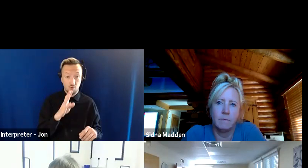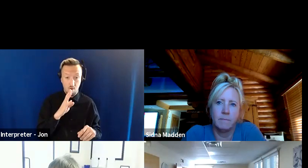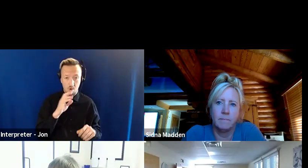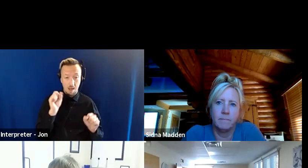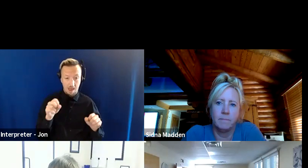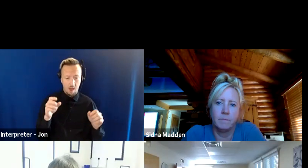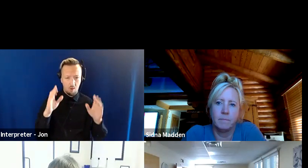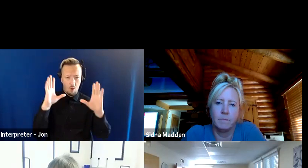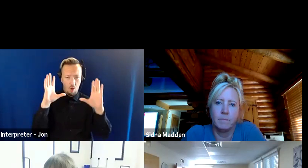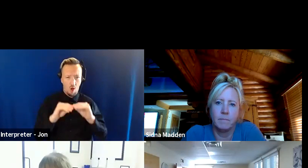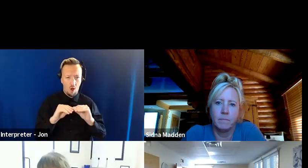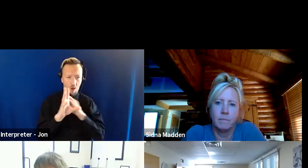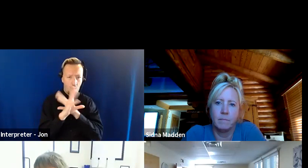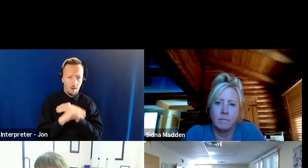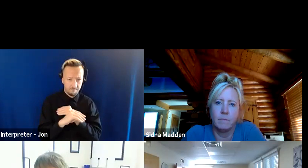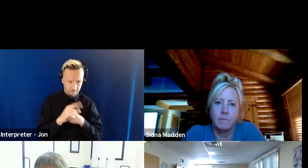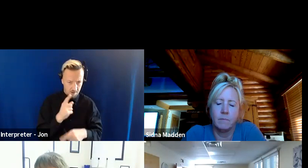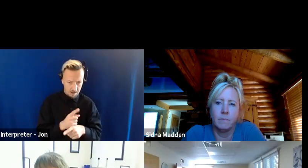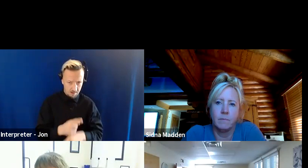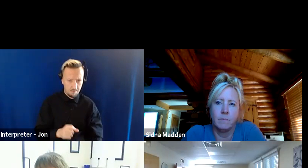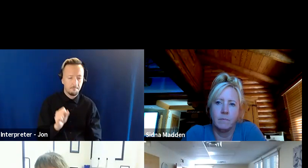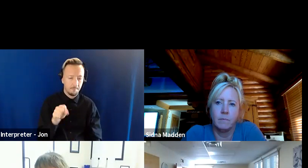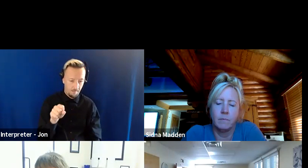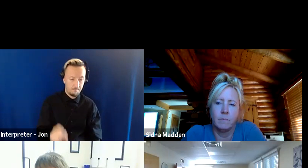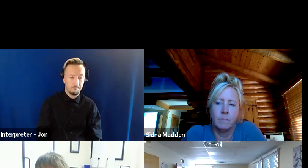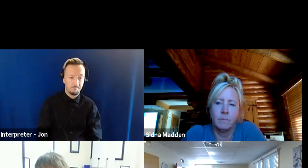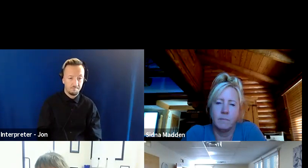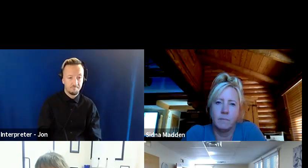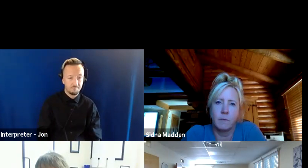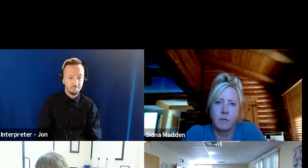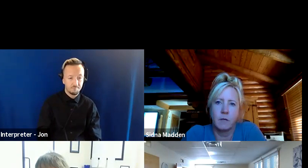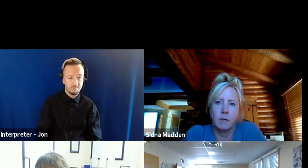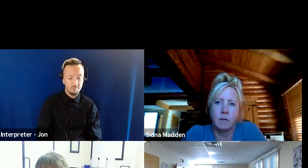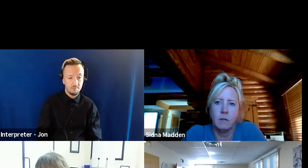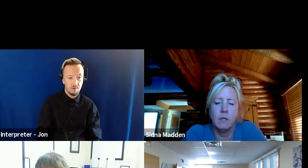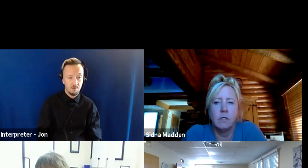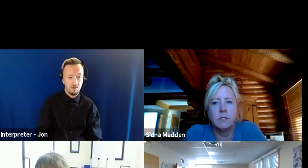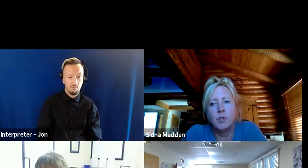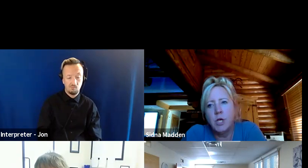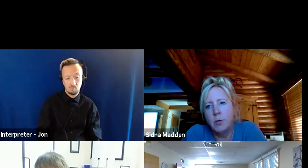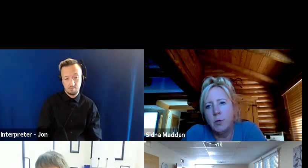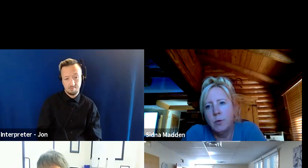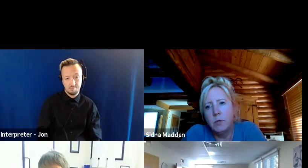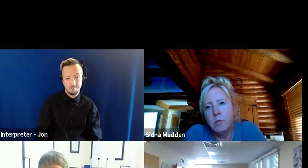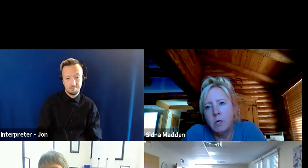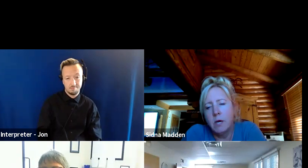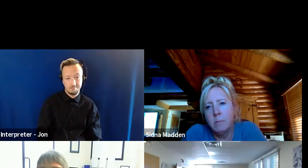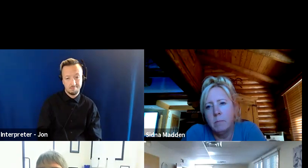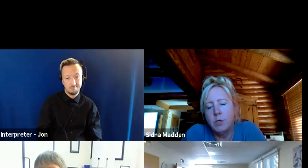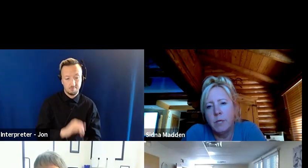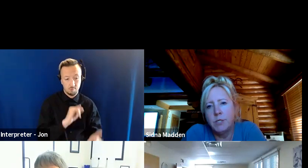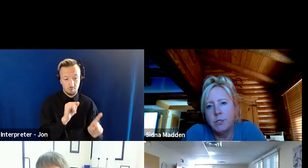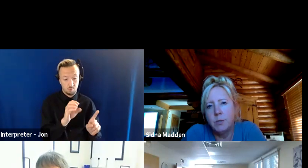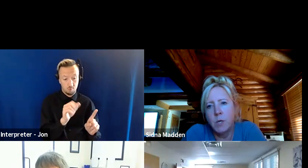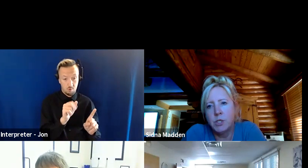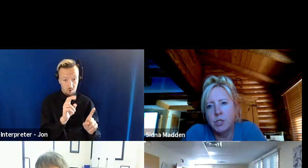it I'm trying to find. to Ian, you have. So Joan,